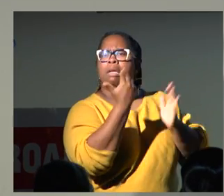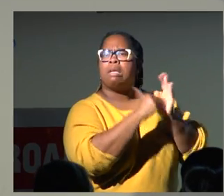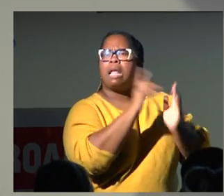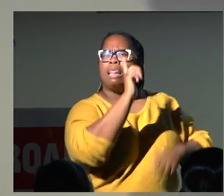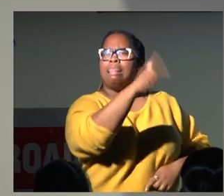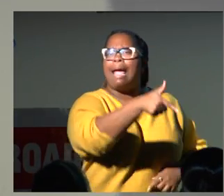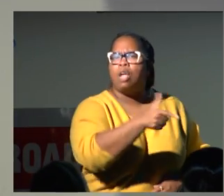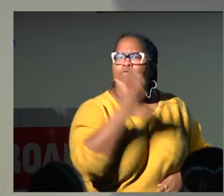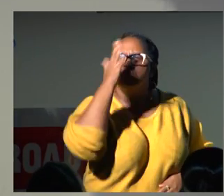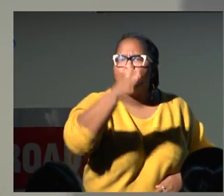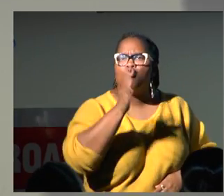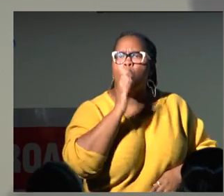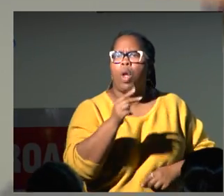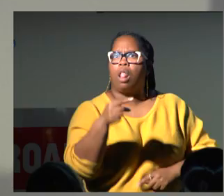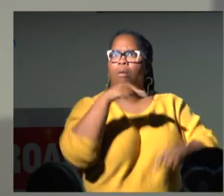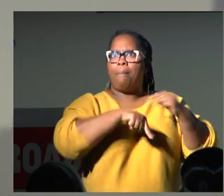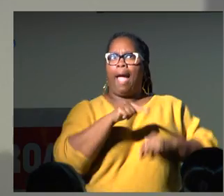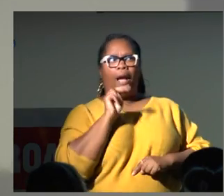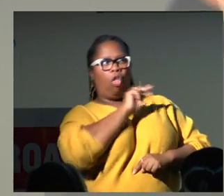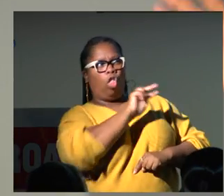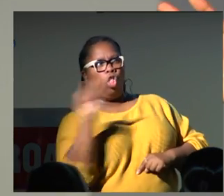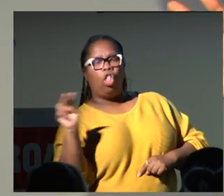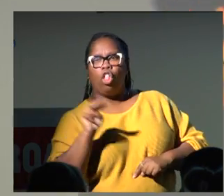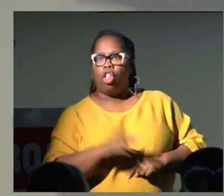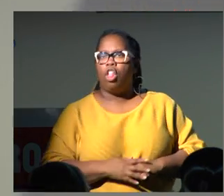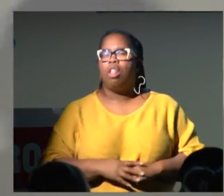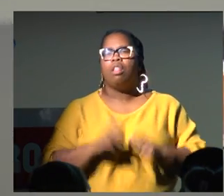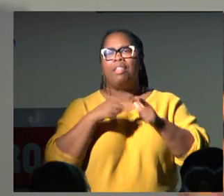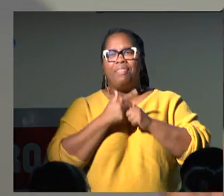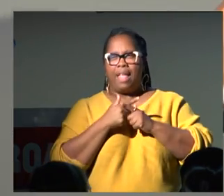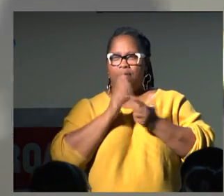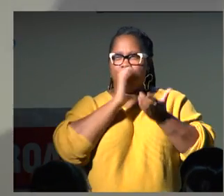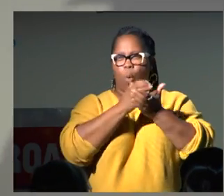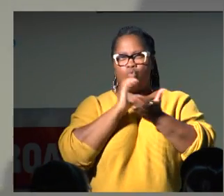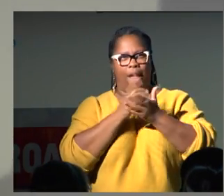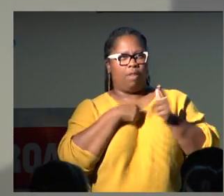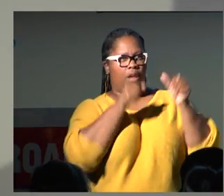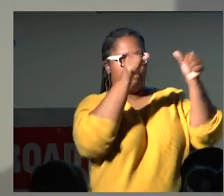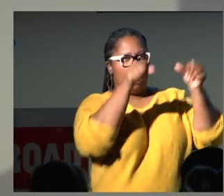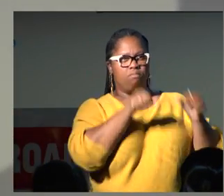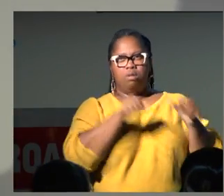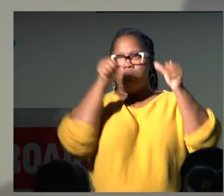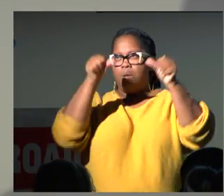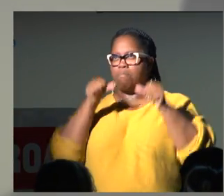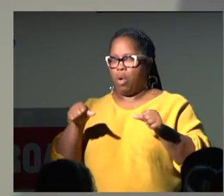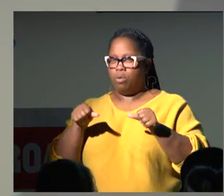images again in the future. And then I mount the photographs, and so my vision,